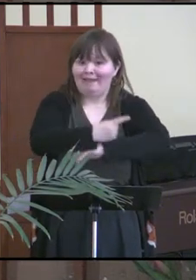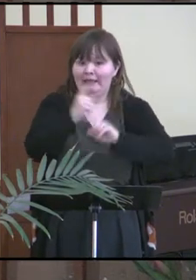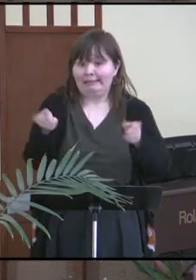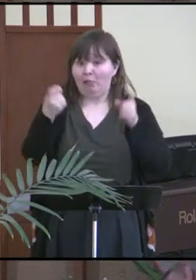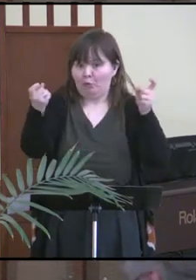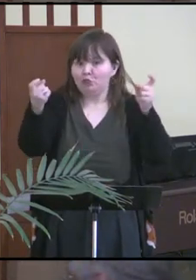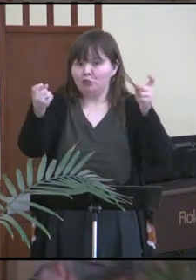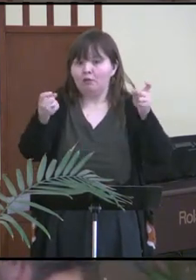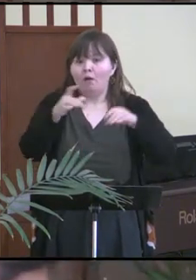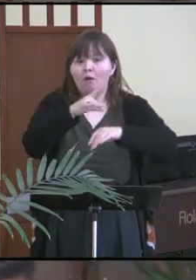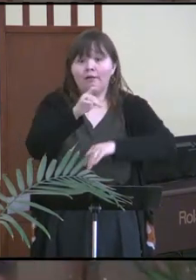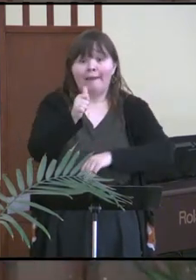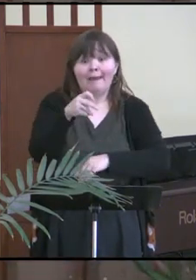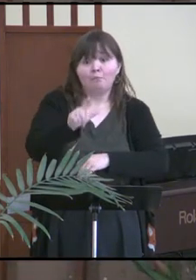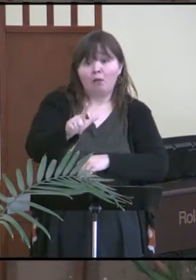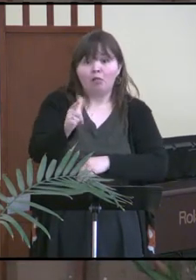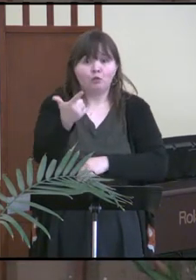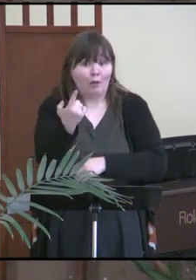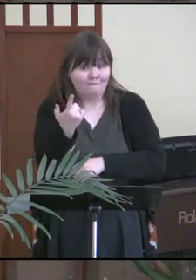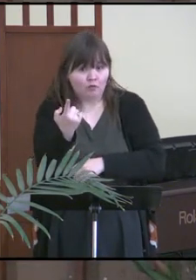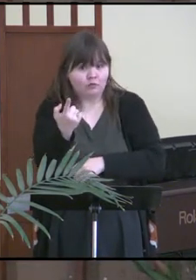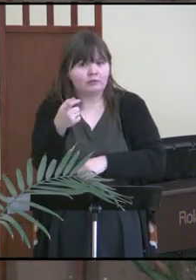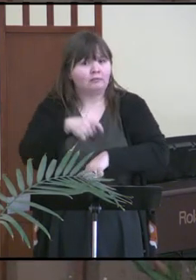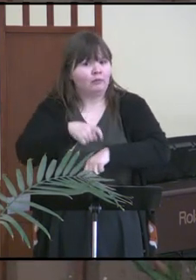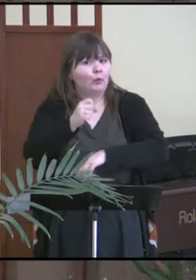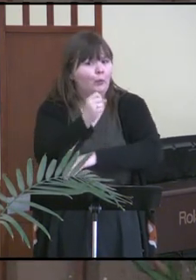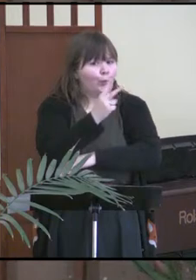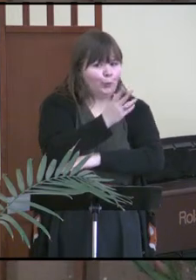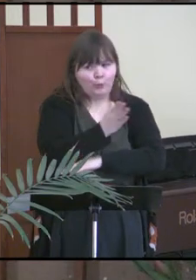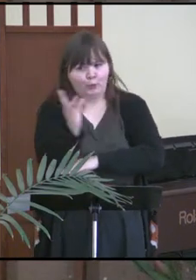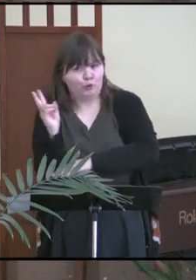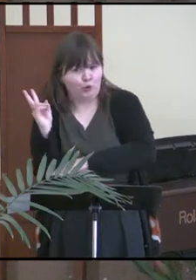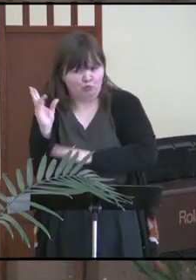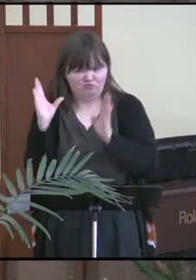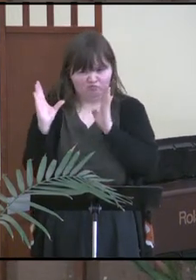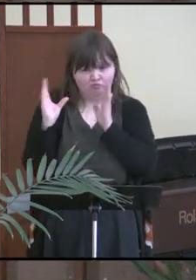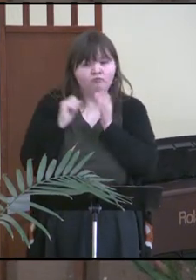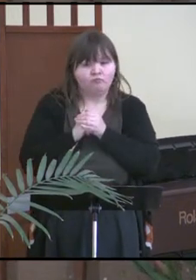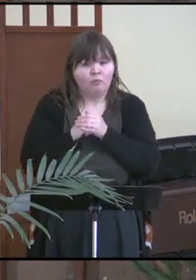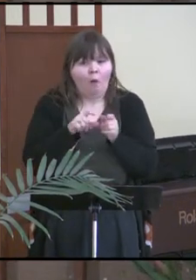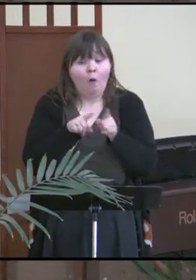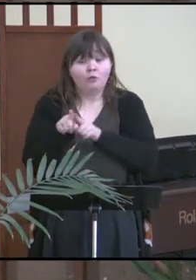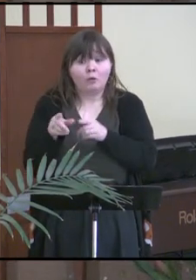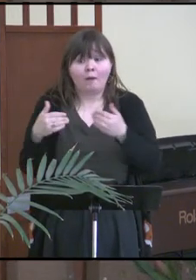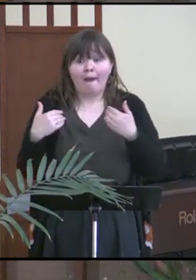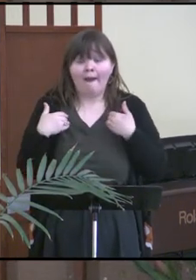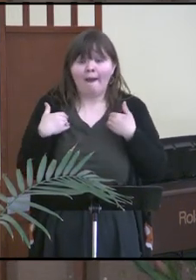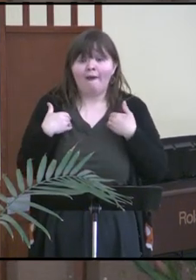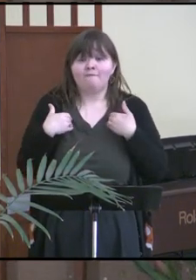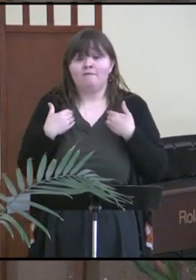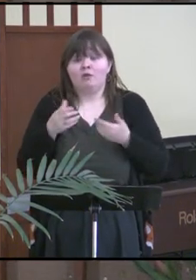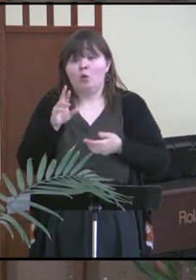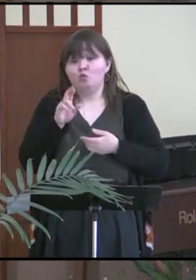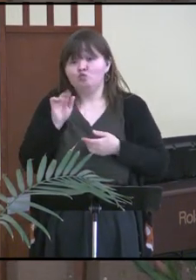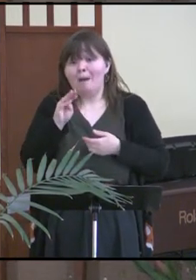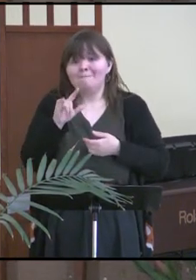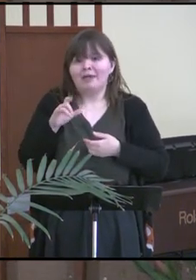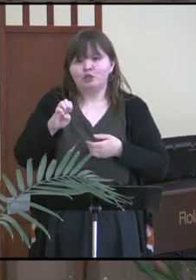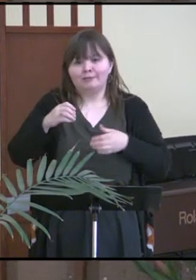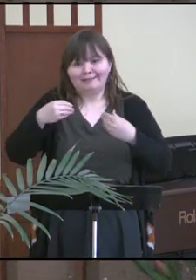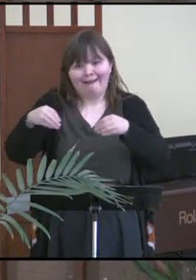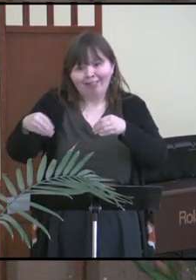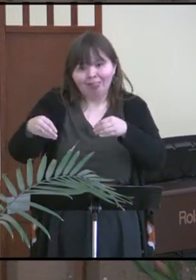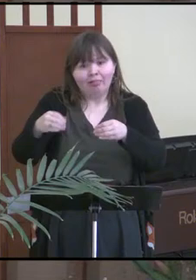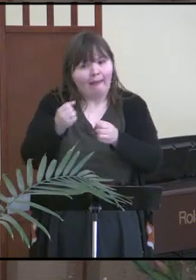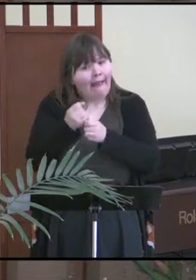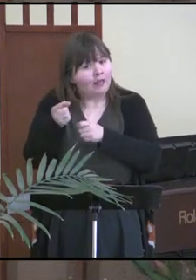celebration on April 21st, right at noon to 2. We also have a rummage sale coming up. It is our